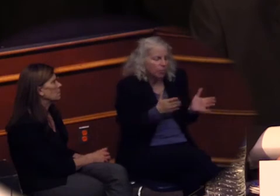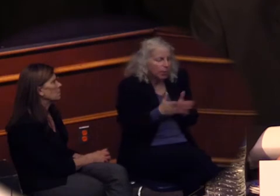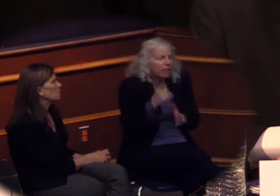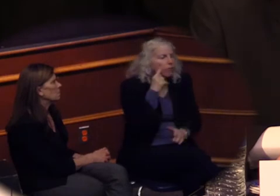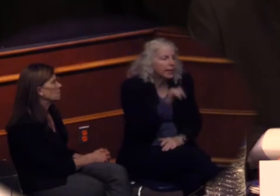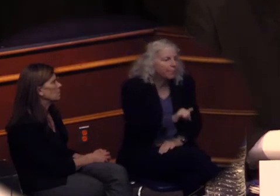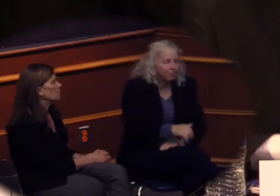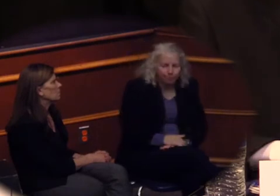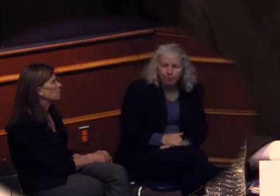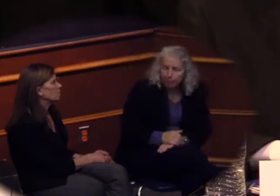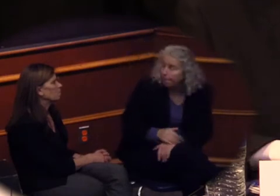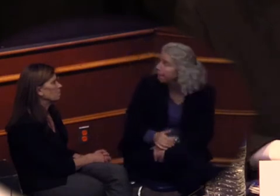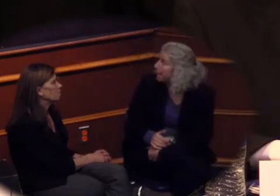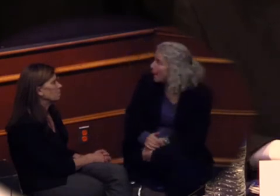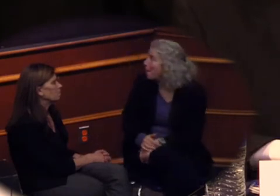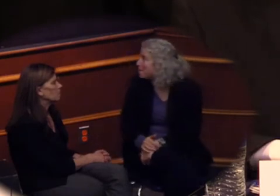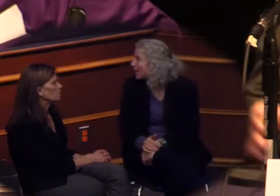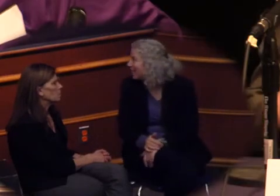for doing.